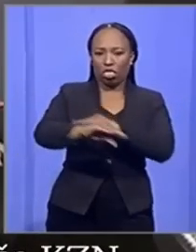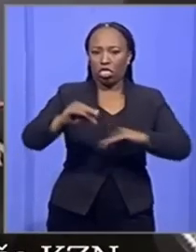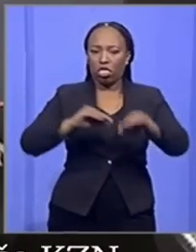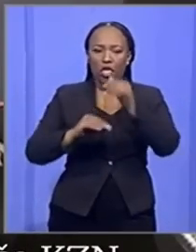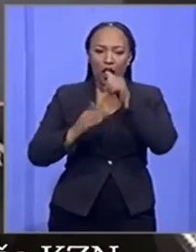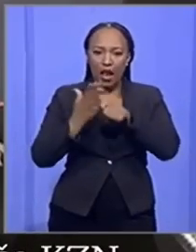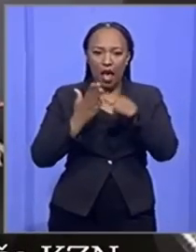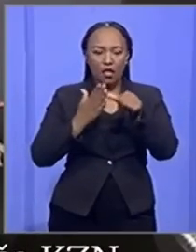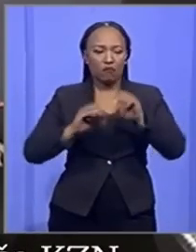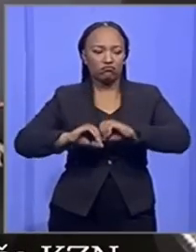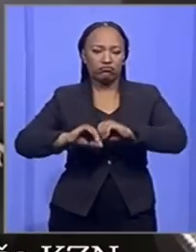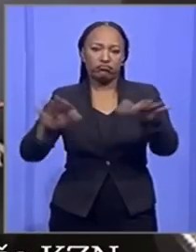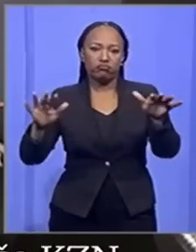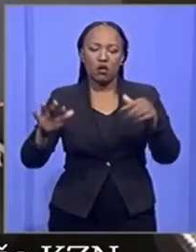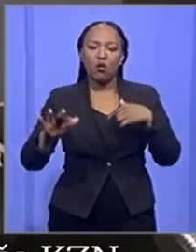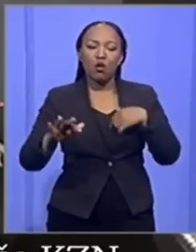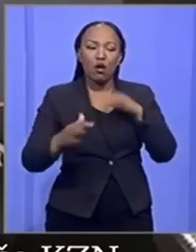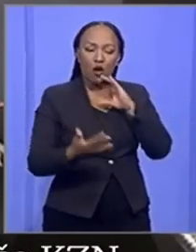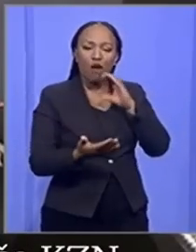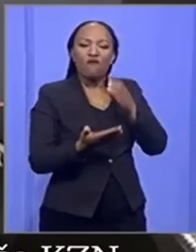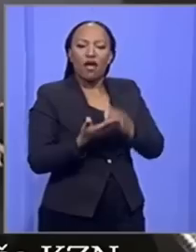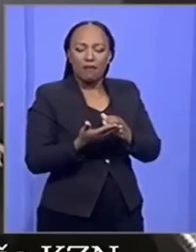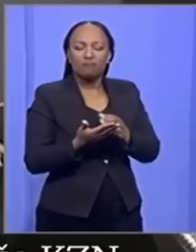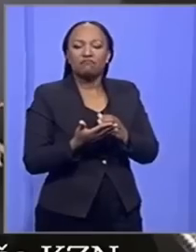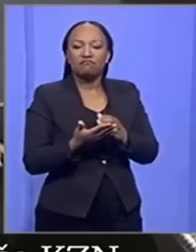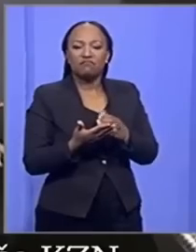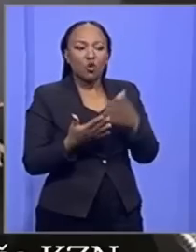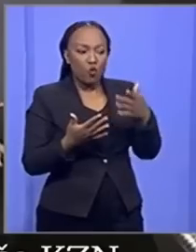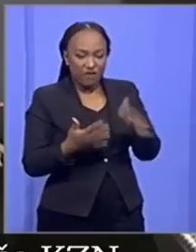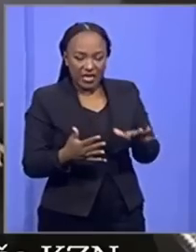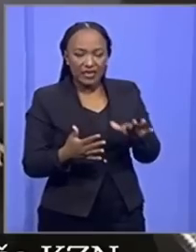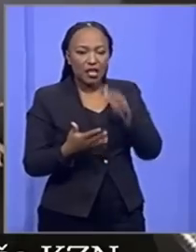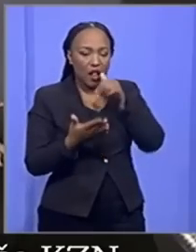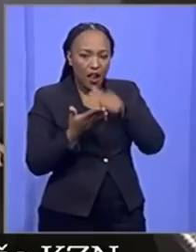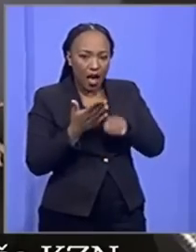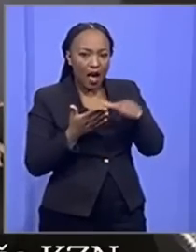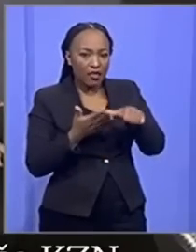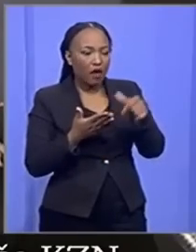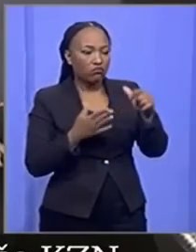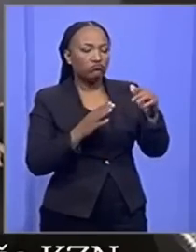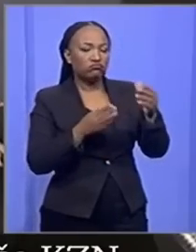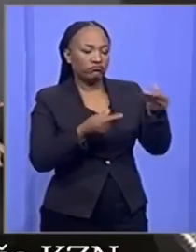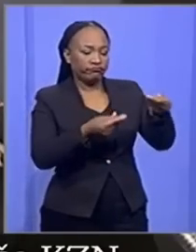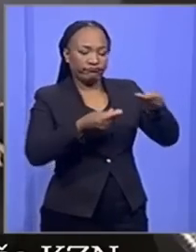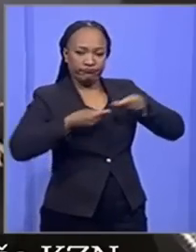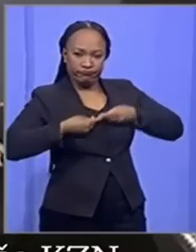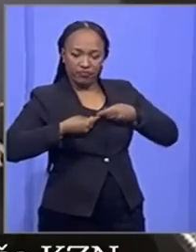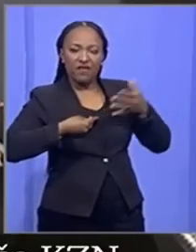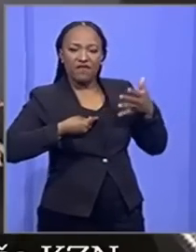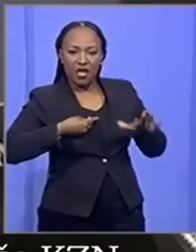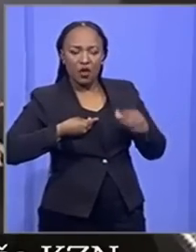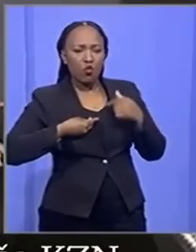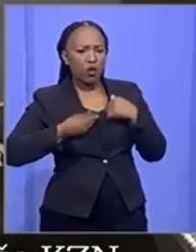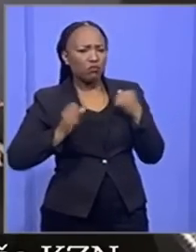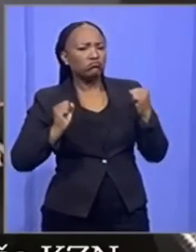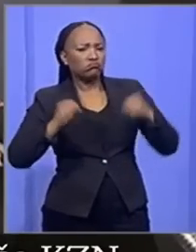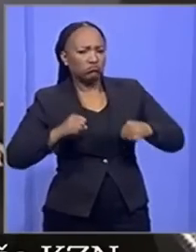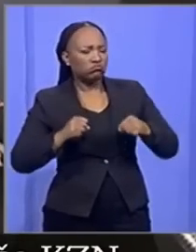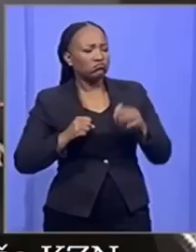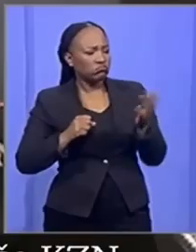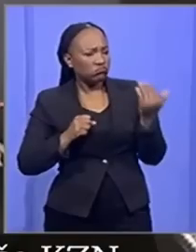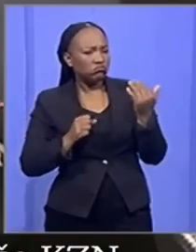can confirm that we have received a letter and we agreed to meet